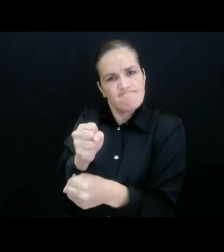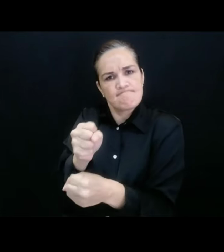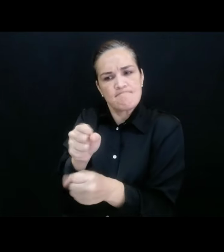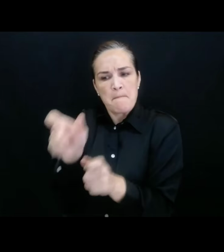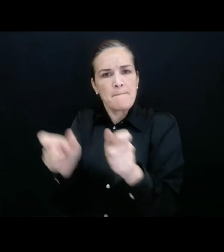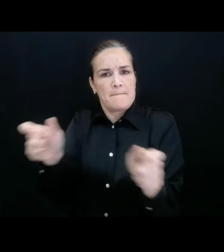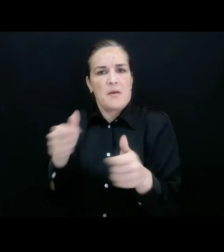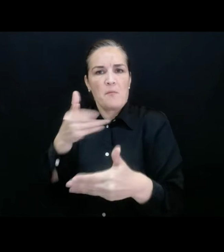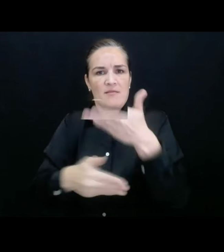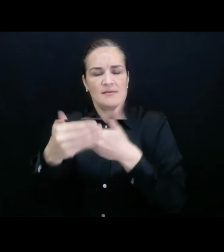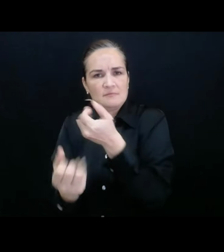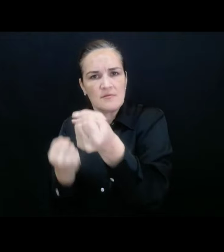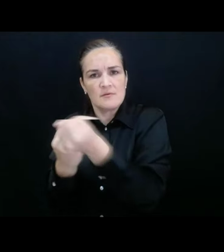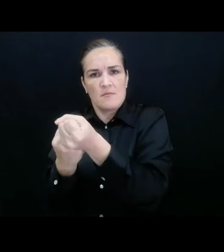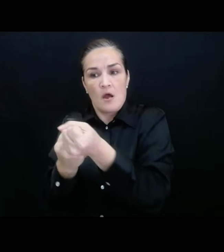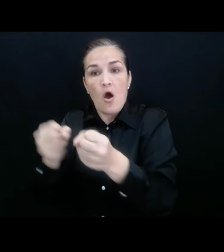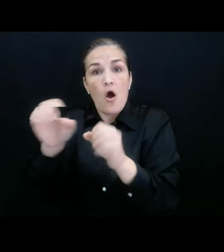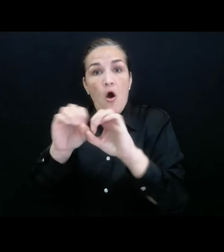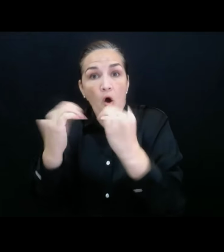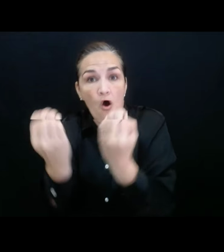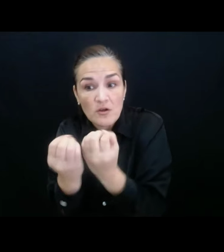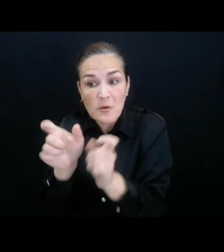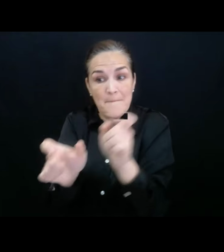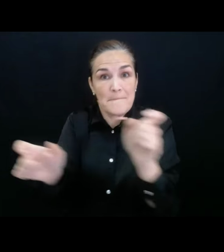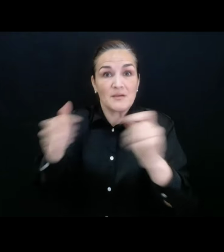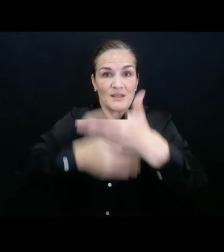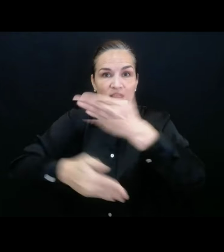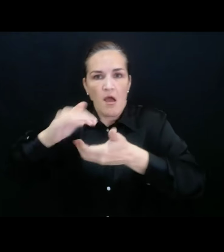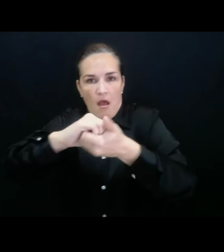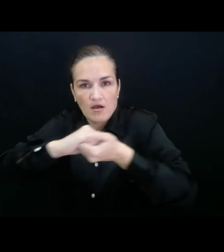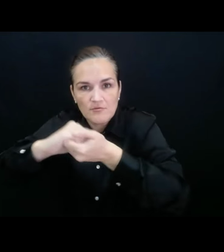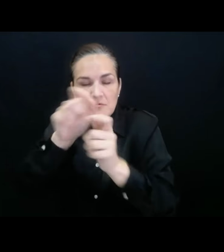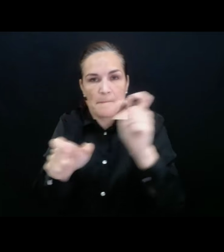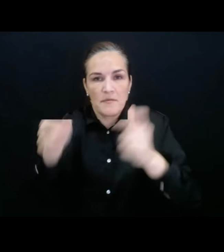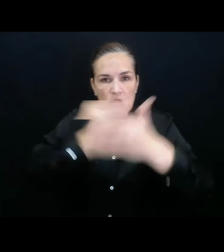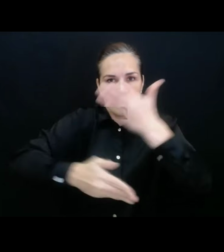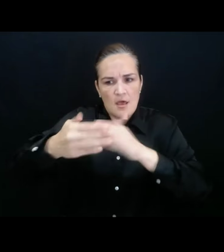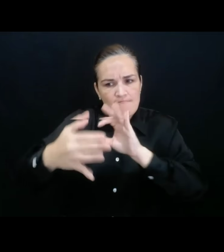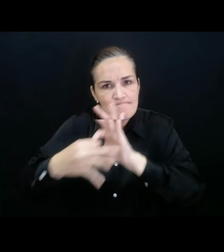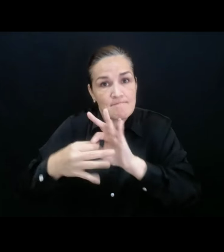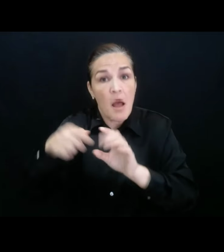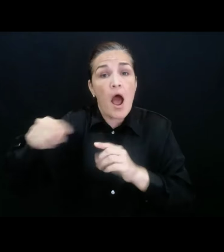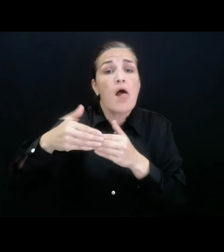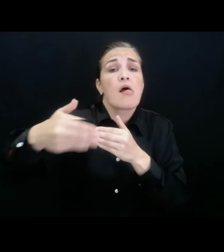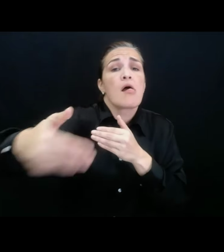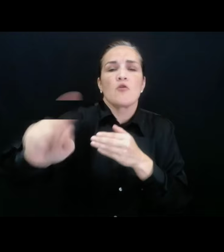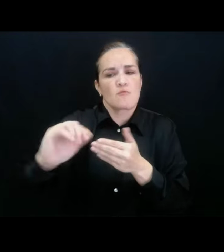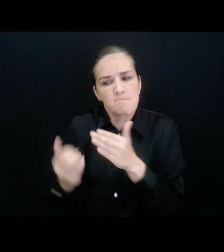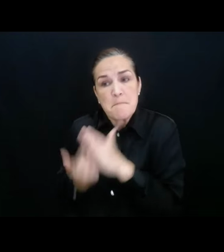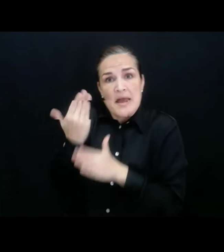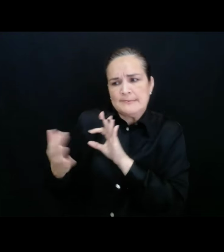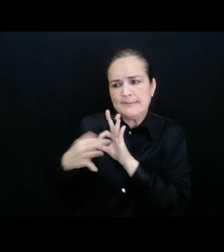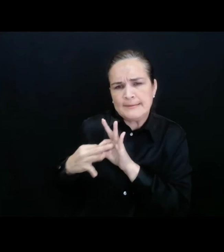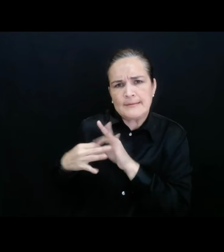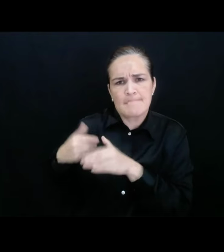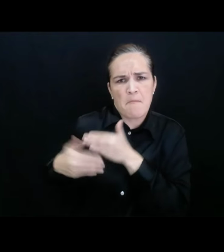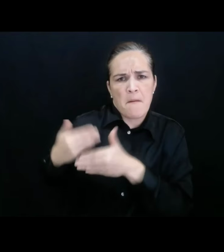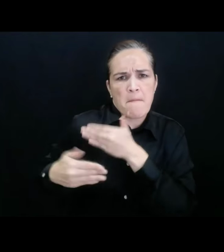disabilities and organizations that represent them from the very, very beginning and keep them engaged